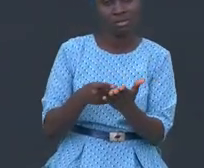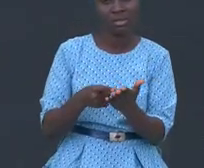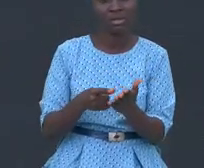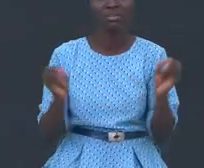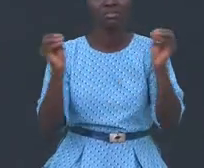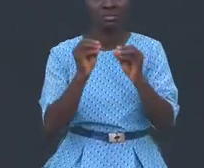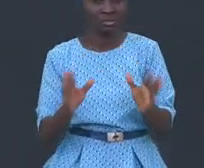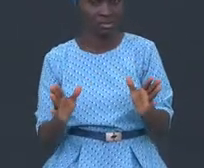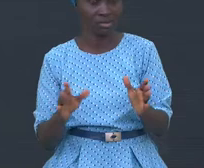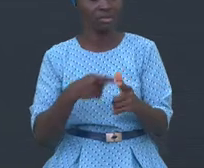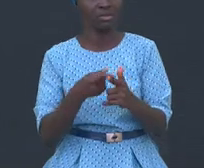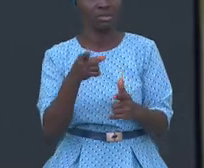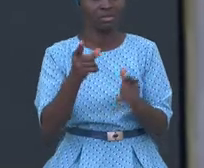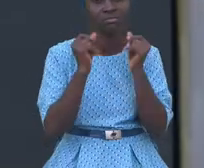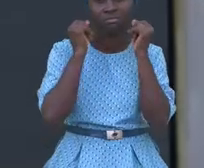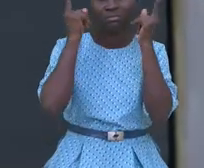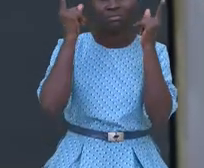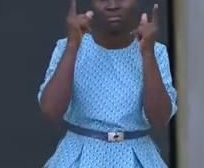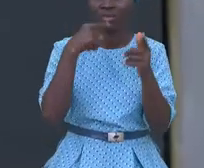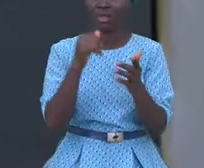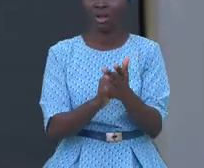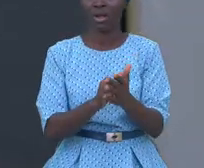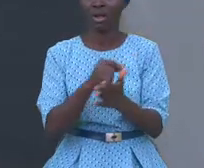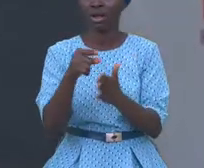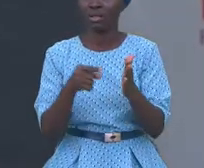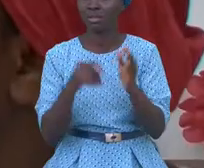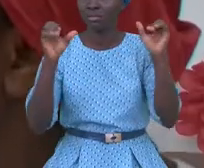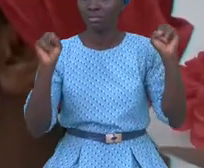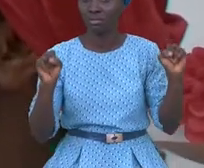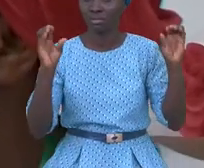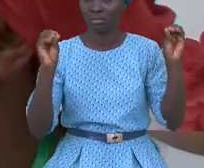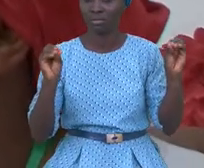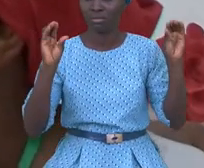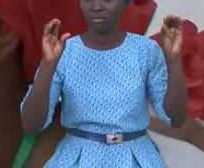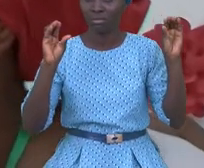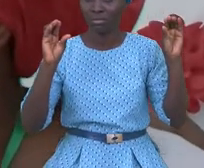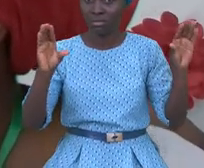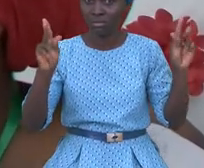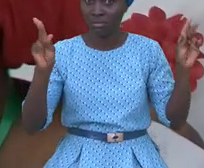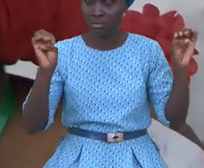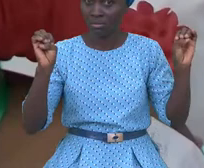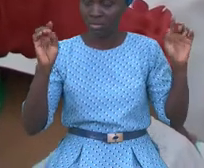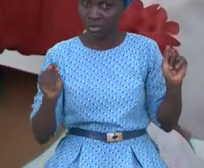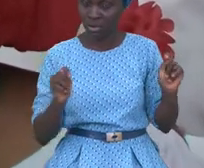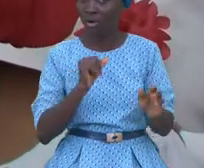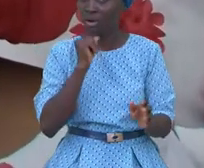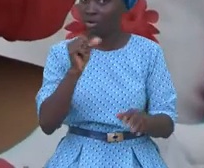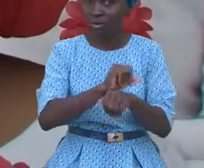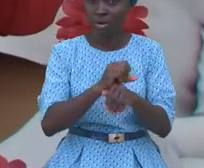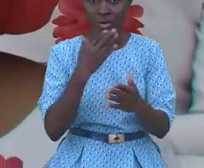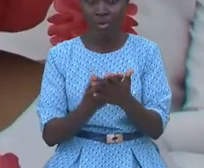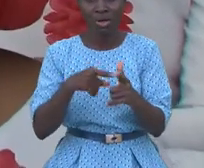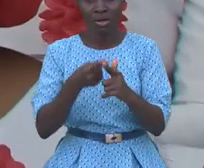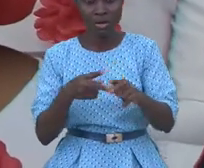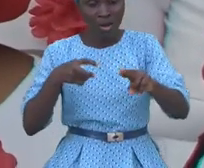watch. This socket is not working. You unplug it and you plug it here. And